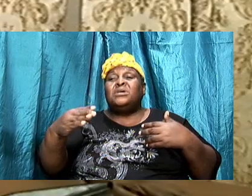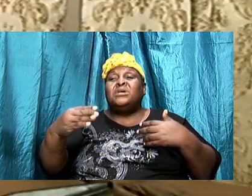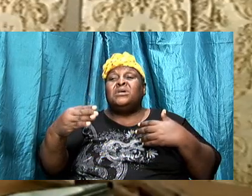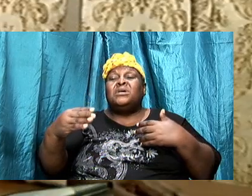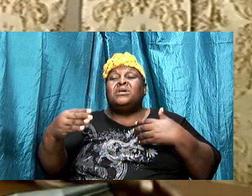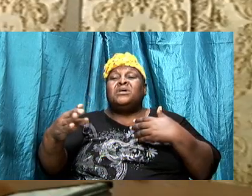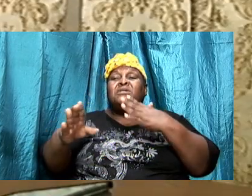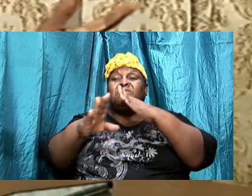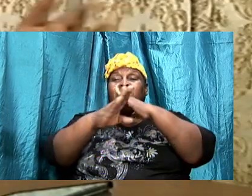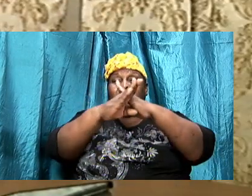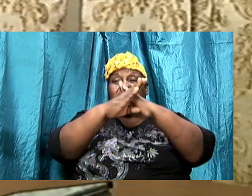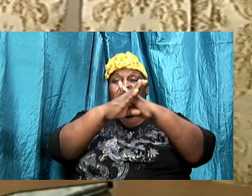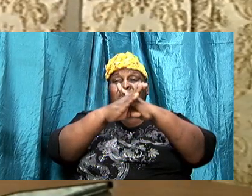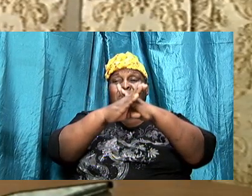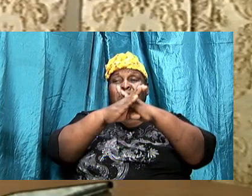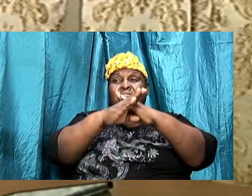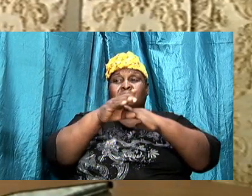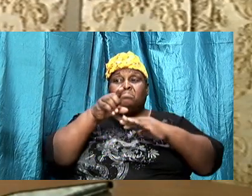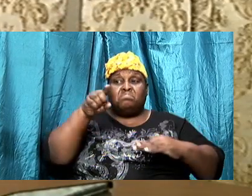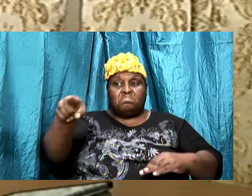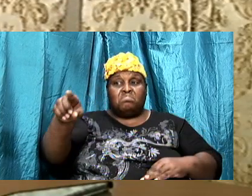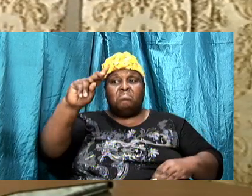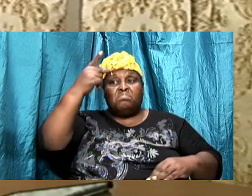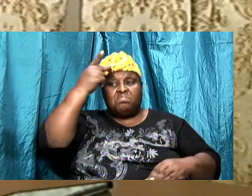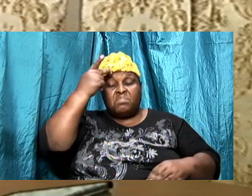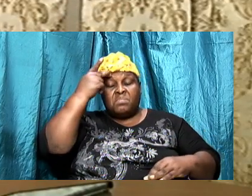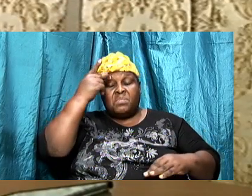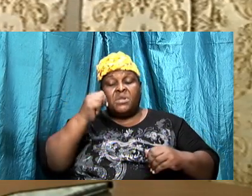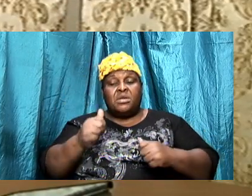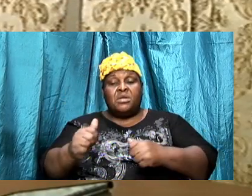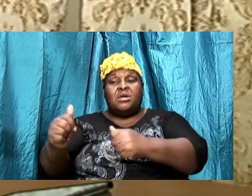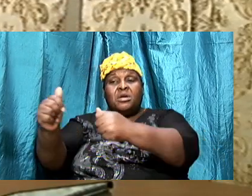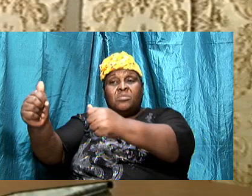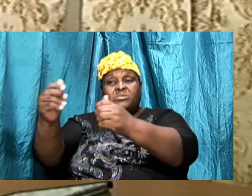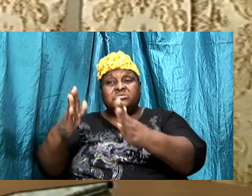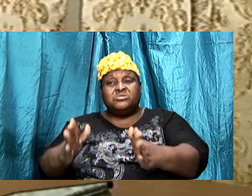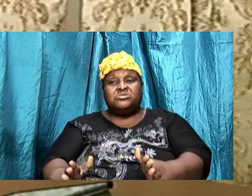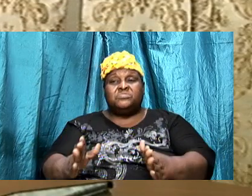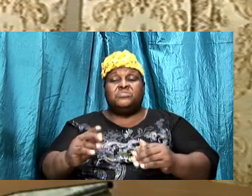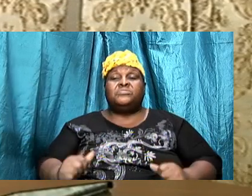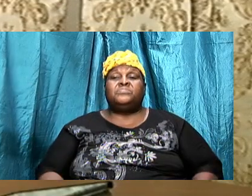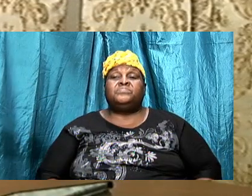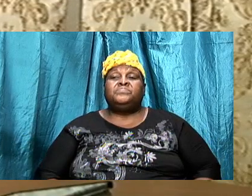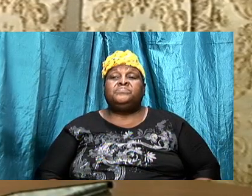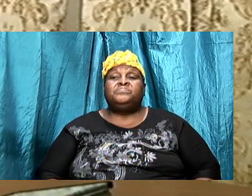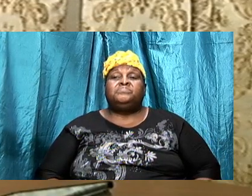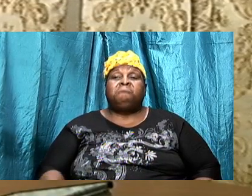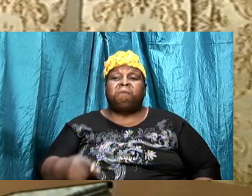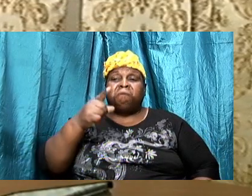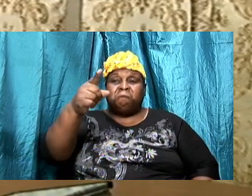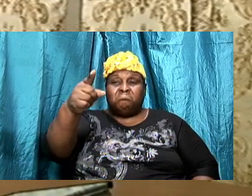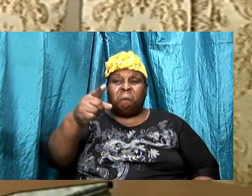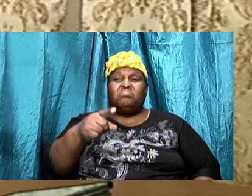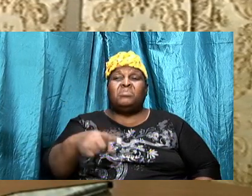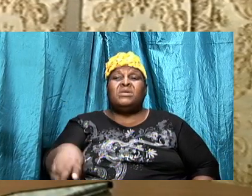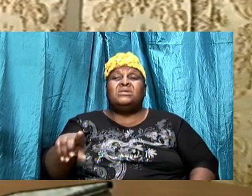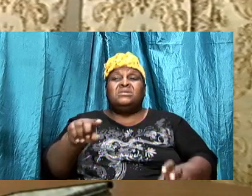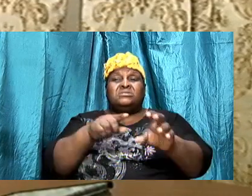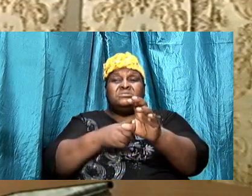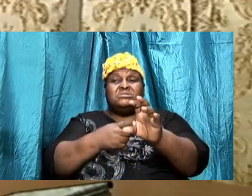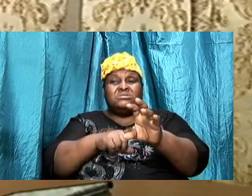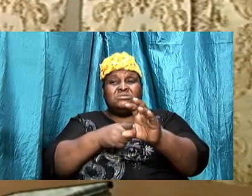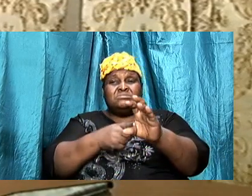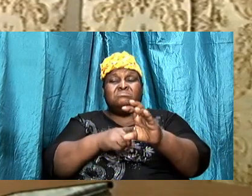Amen. But let us start first by looking at the outline of the book. So this is the outline here. So it started off